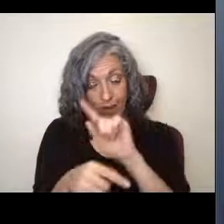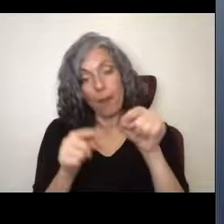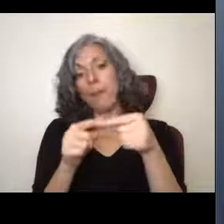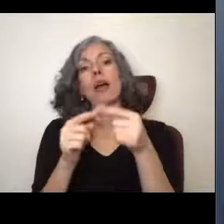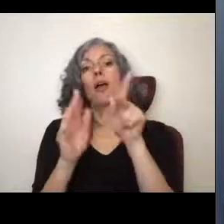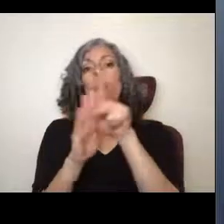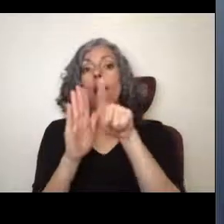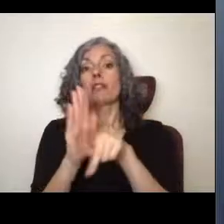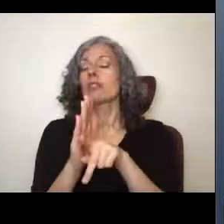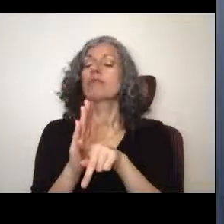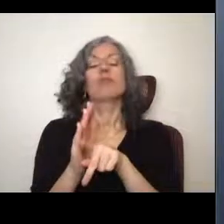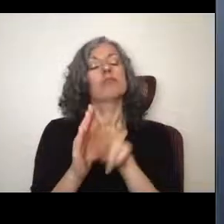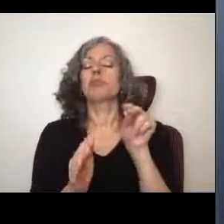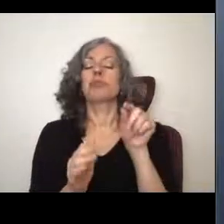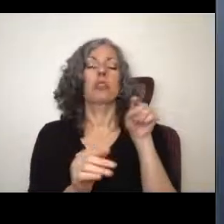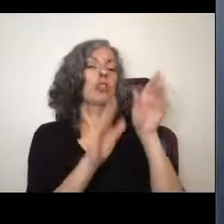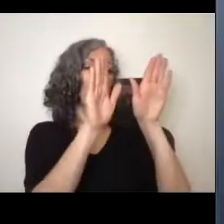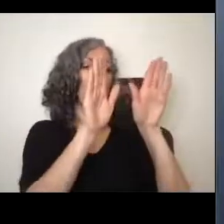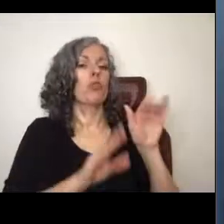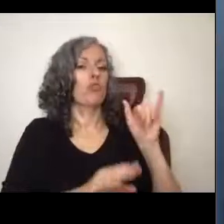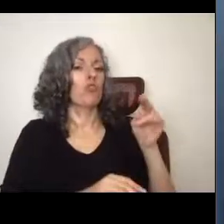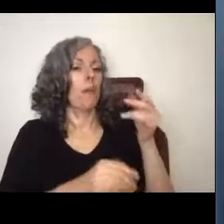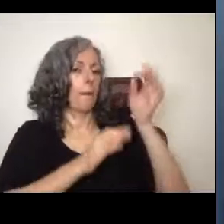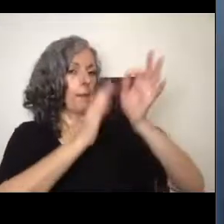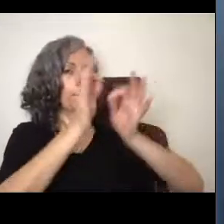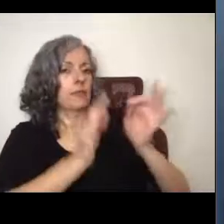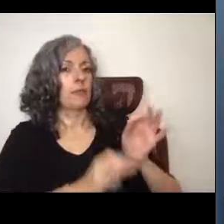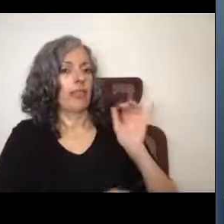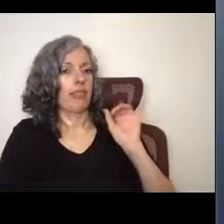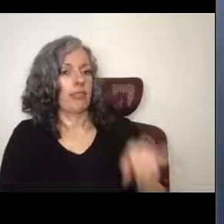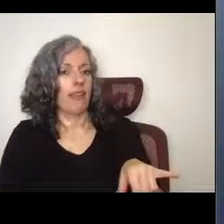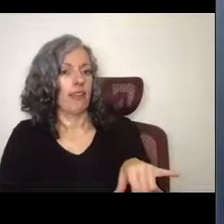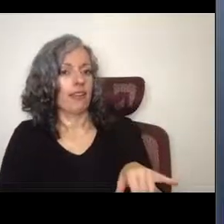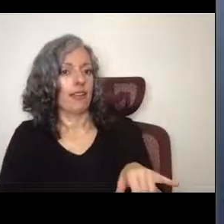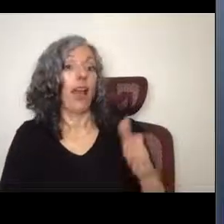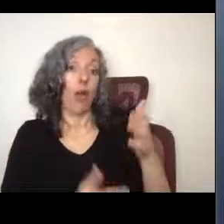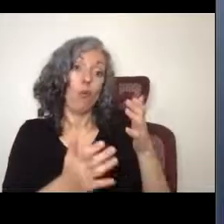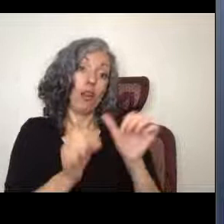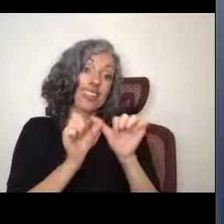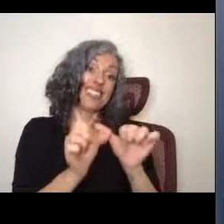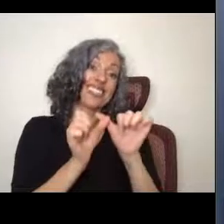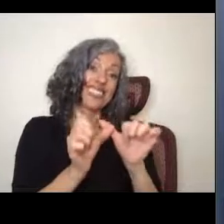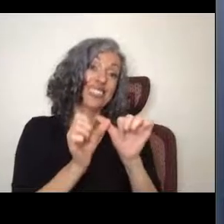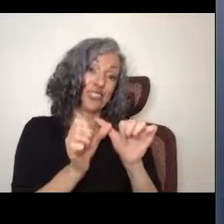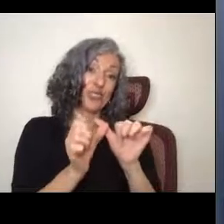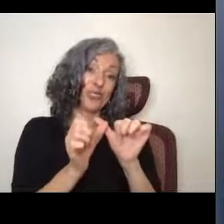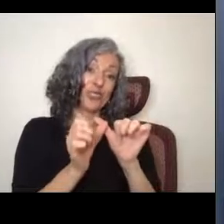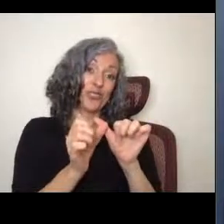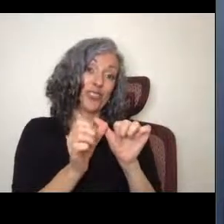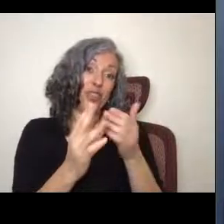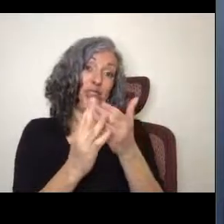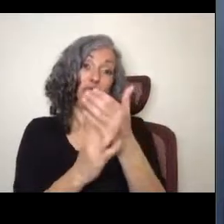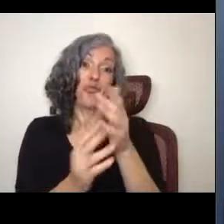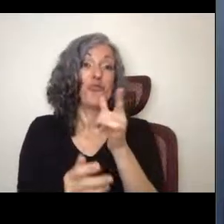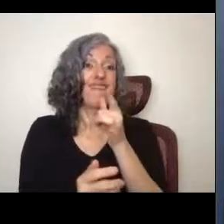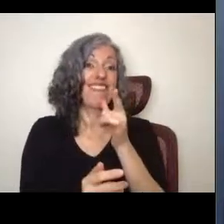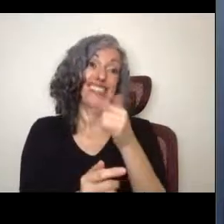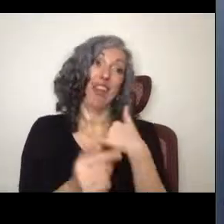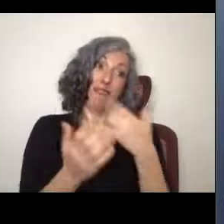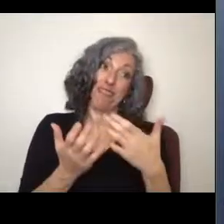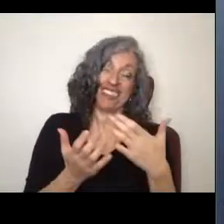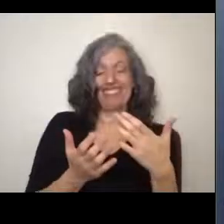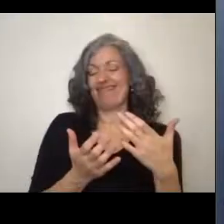No, I think Justin did a fantastic job explaining it. And as much as I'd like to go on well into lunchtime, I will refrain from. There